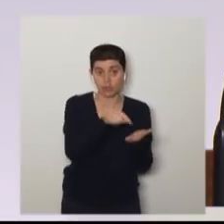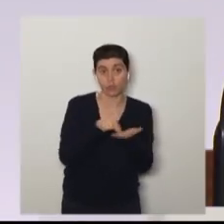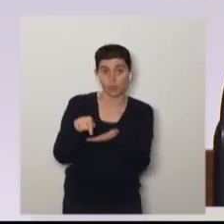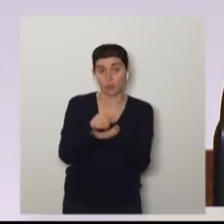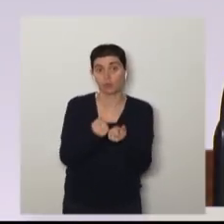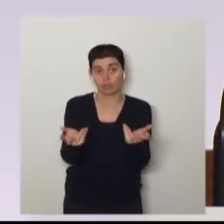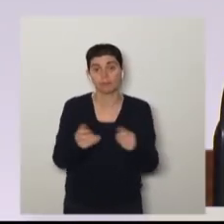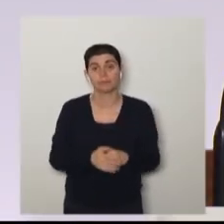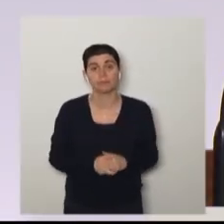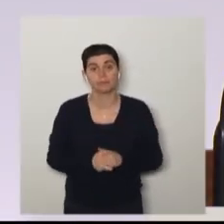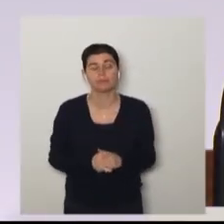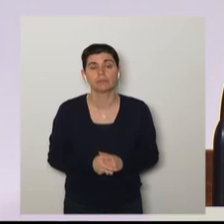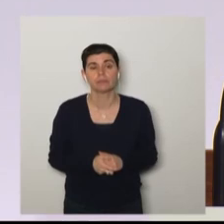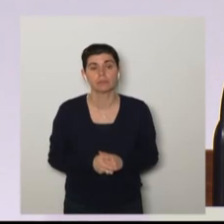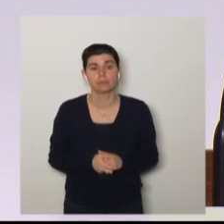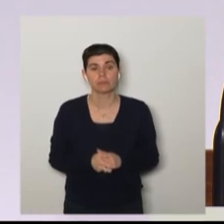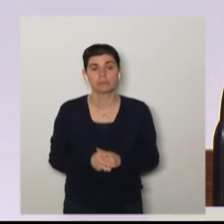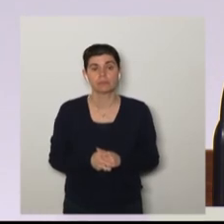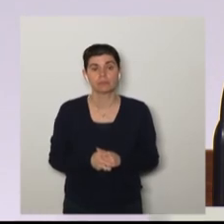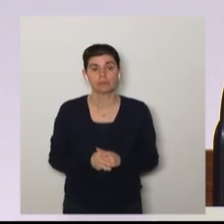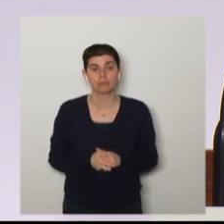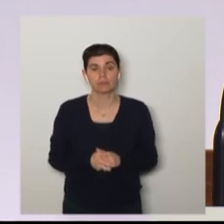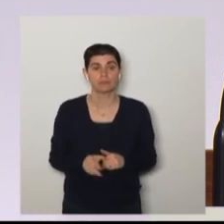First. Having returned to work